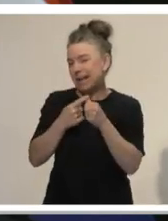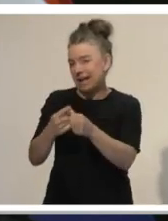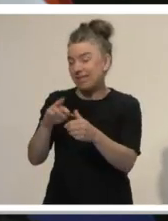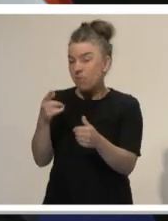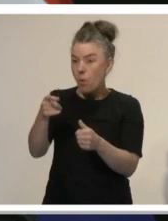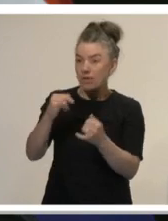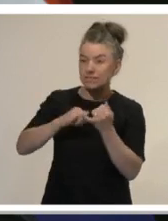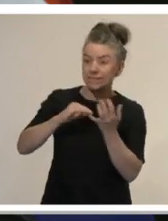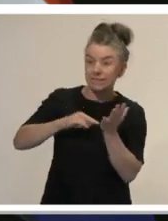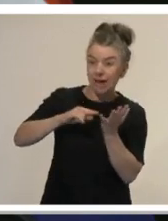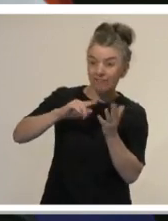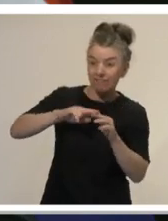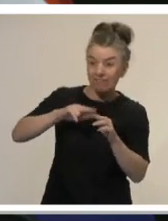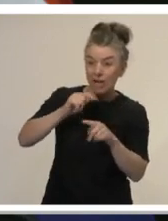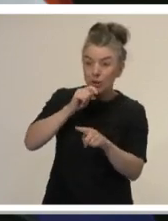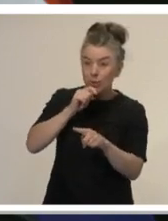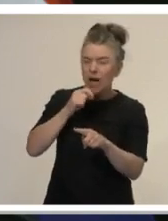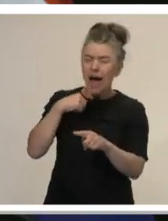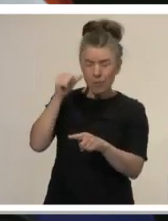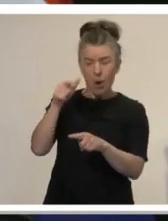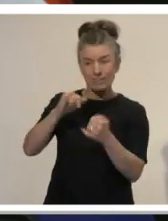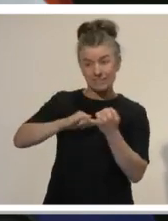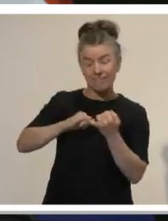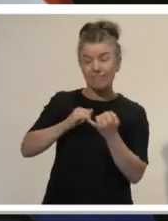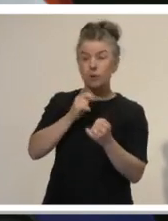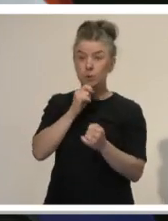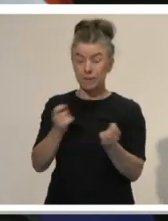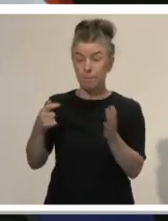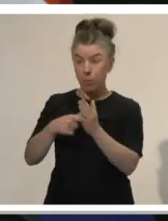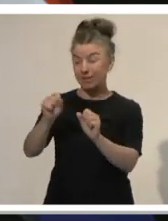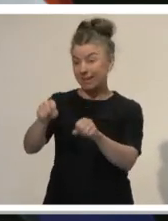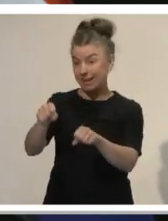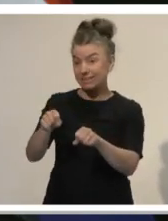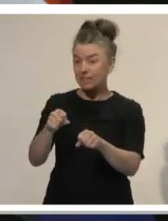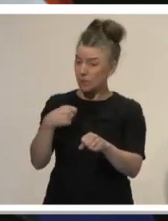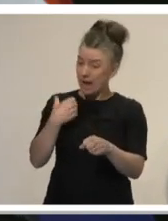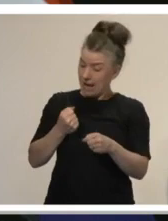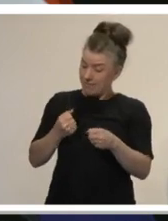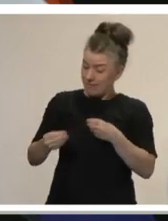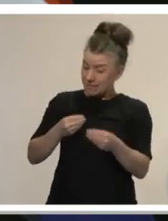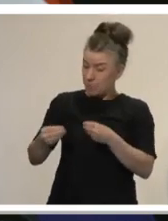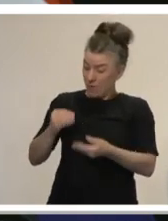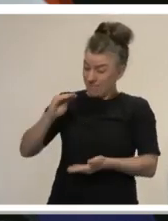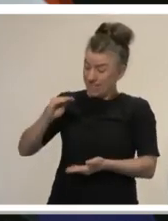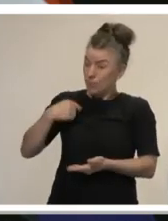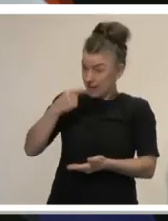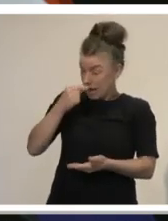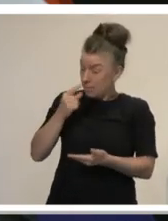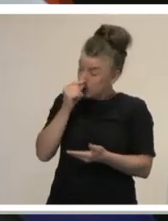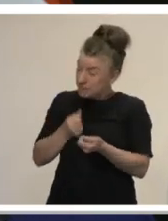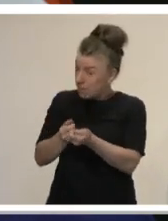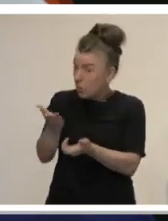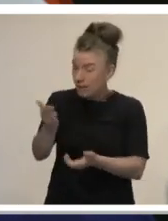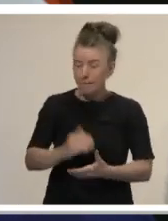but I'm aware of the nature of it and the importance of it in the media environment, and we're continuing to have discussions with them.